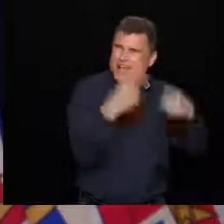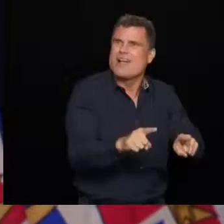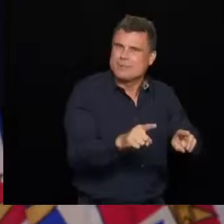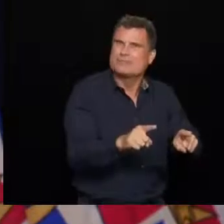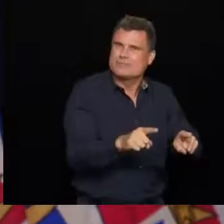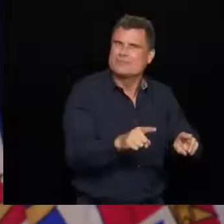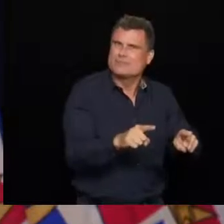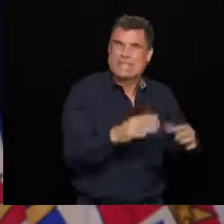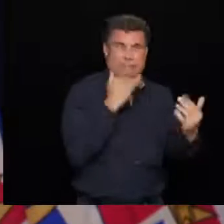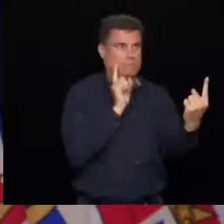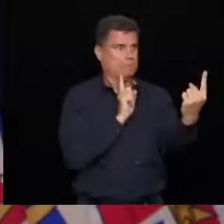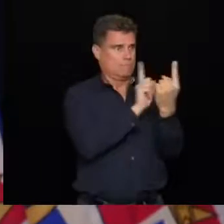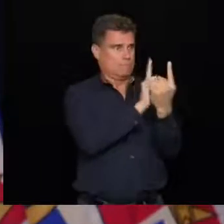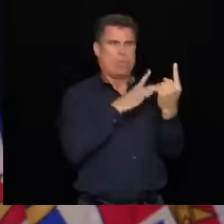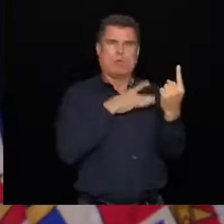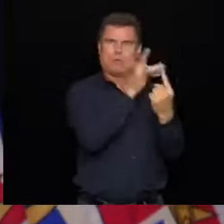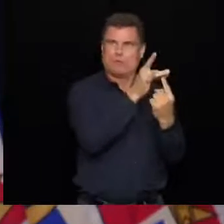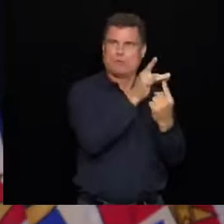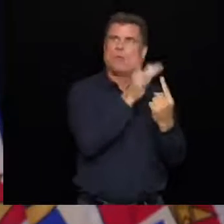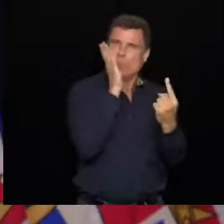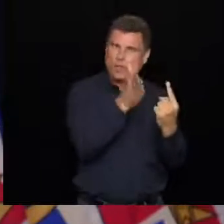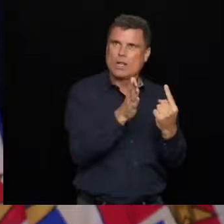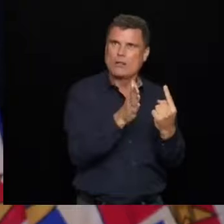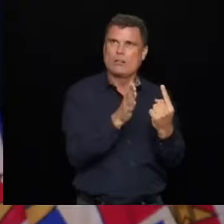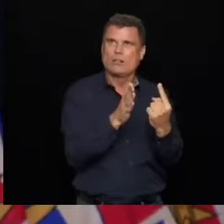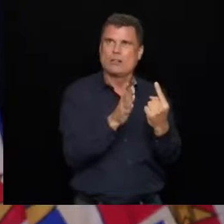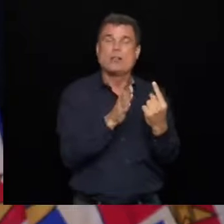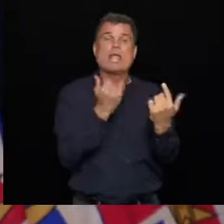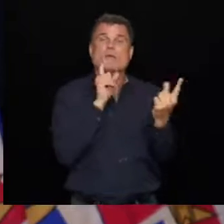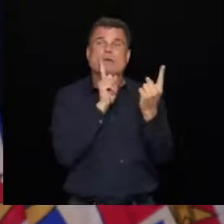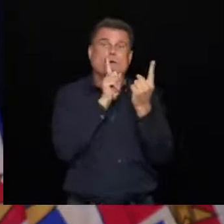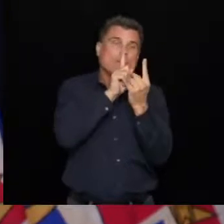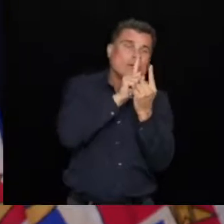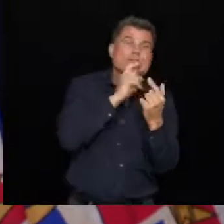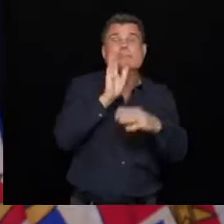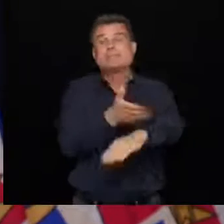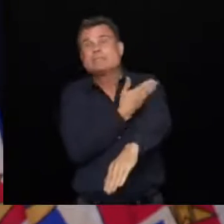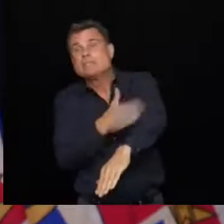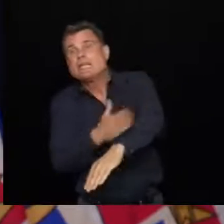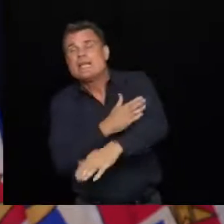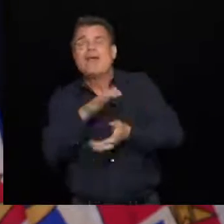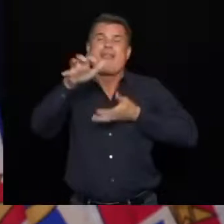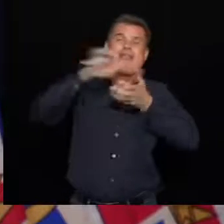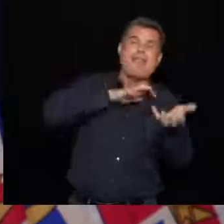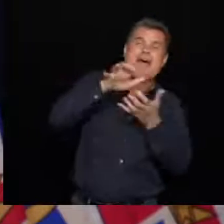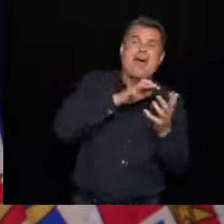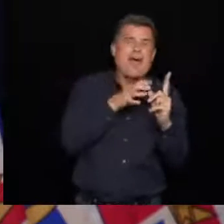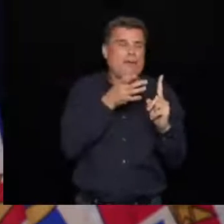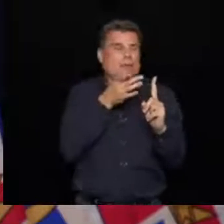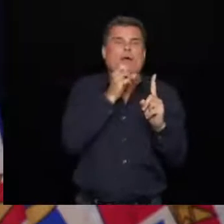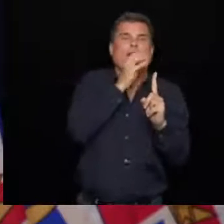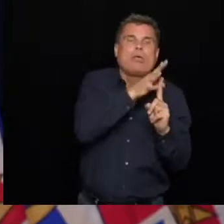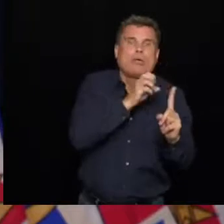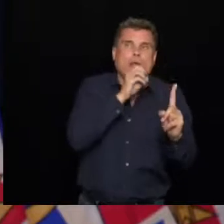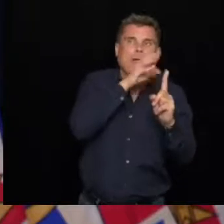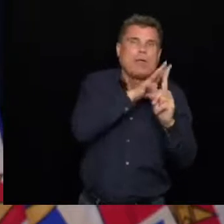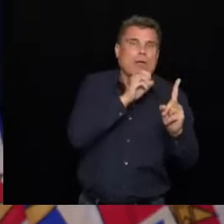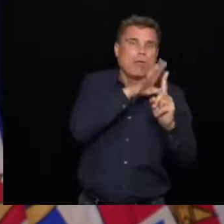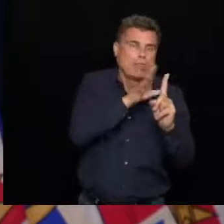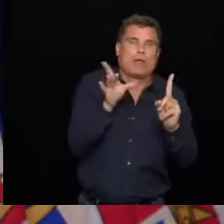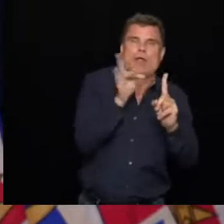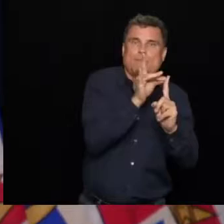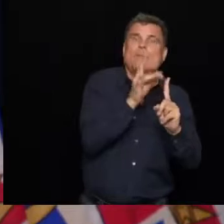or laughing or singing. So those are the situations we need to be more careful about. And when somebody's been exposed,